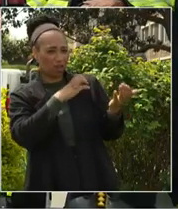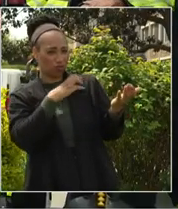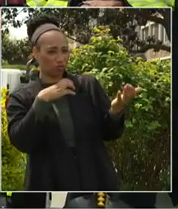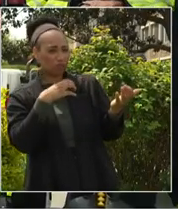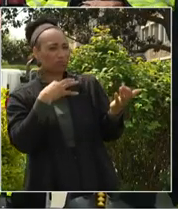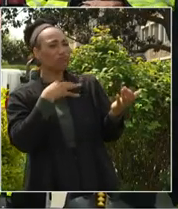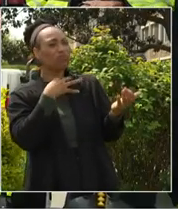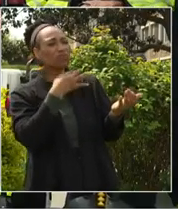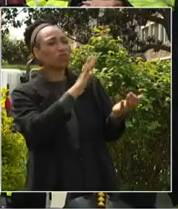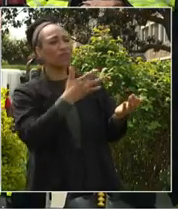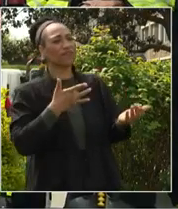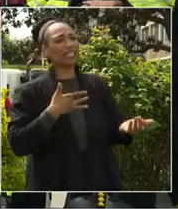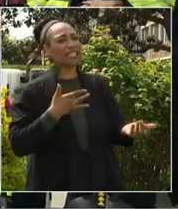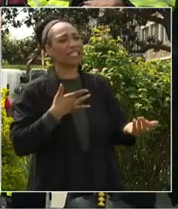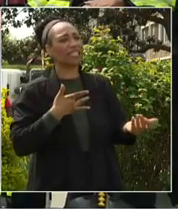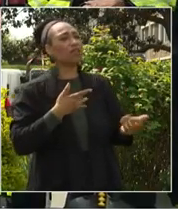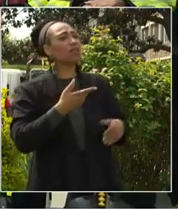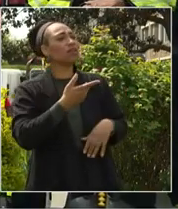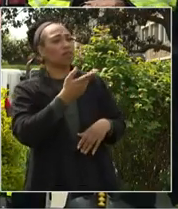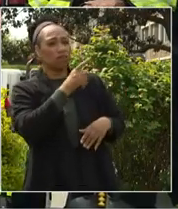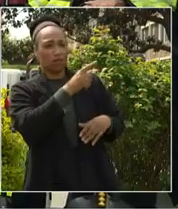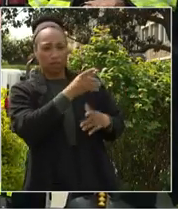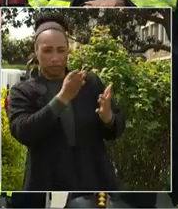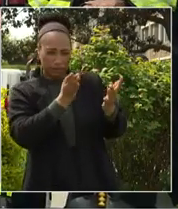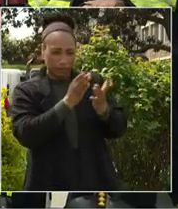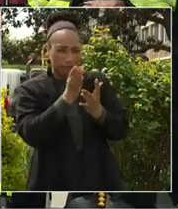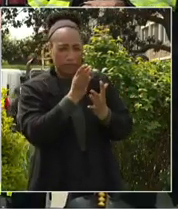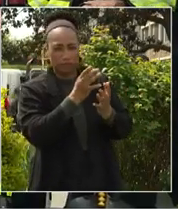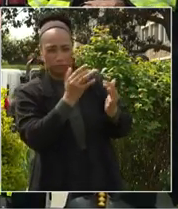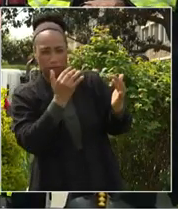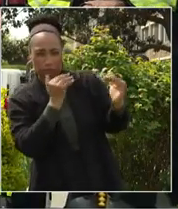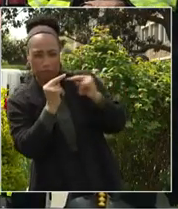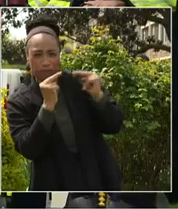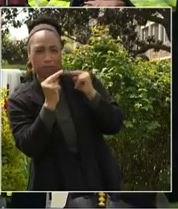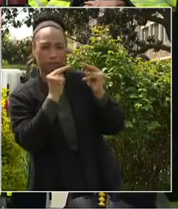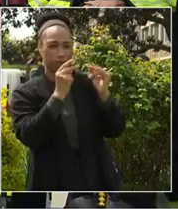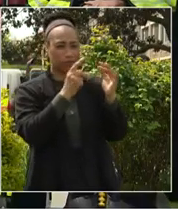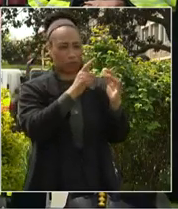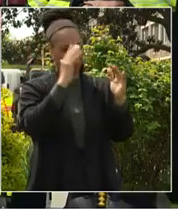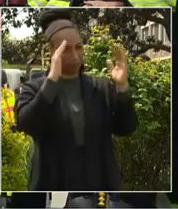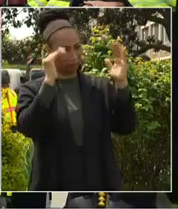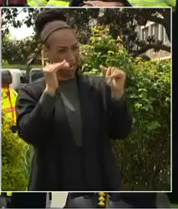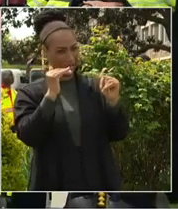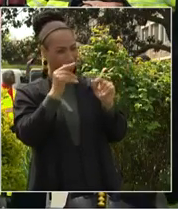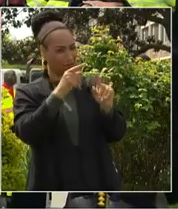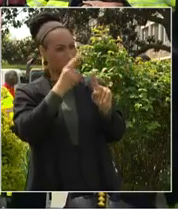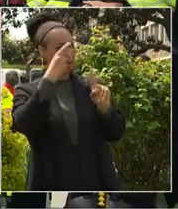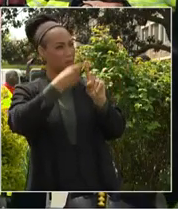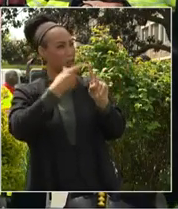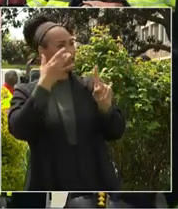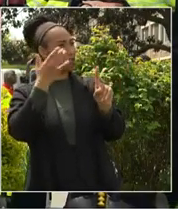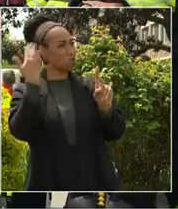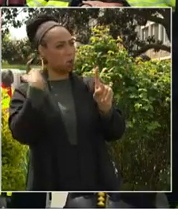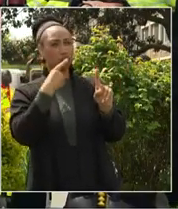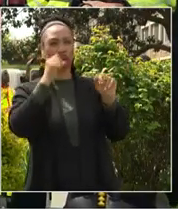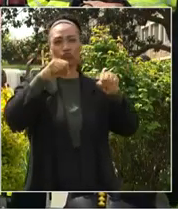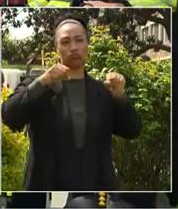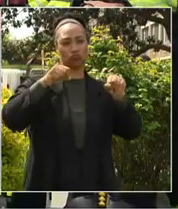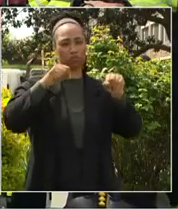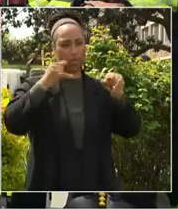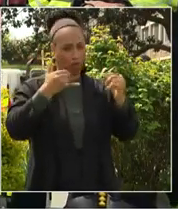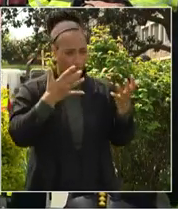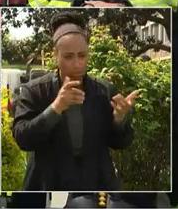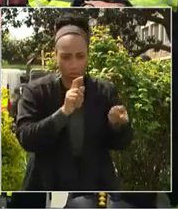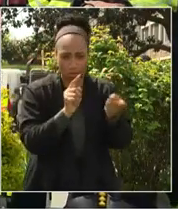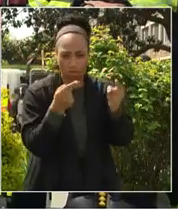navigating all of this when you weren't necessarily expecting to have to a month ago? Well, I can only tell you how frustrating